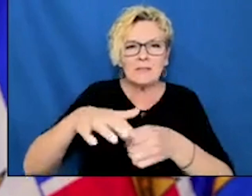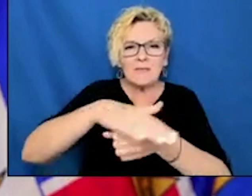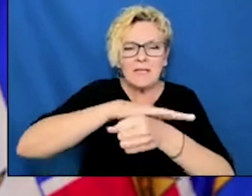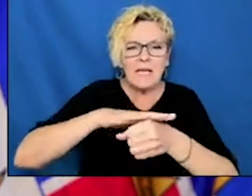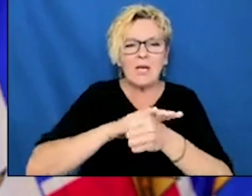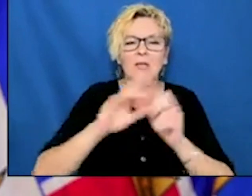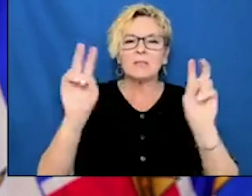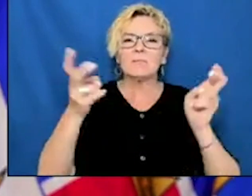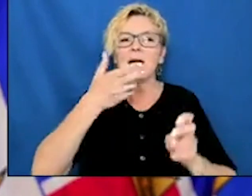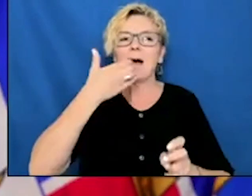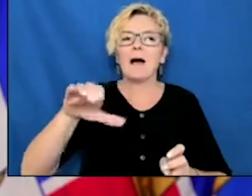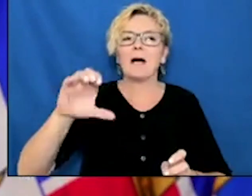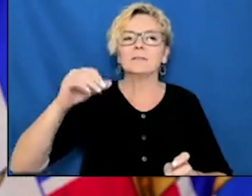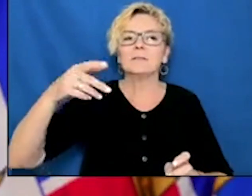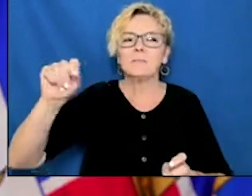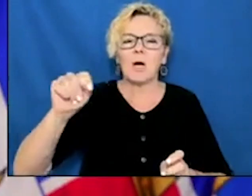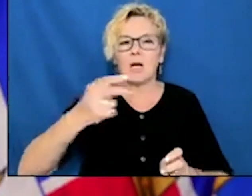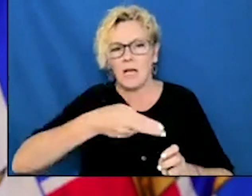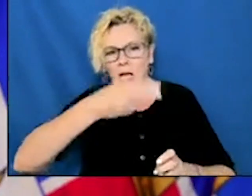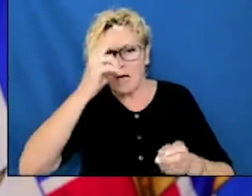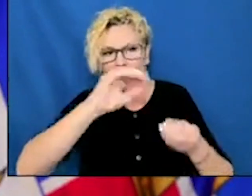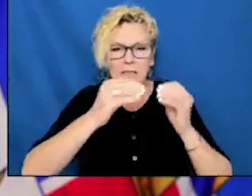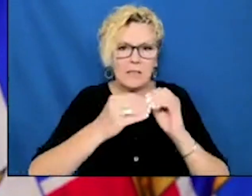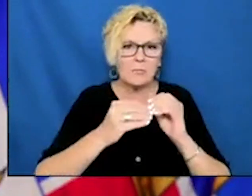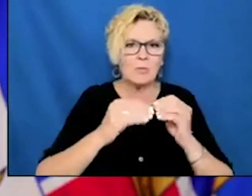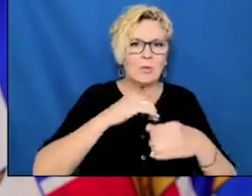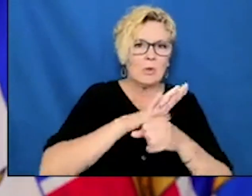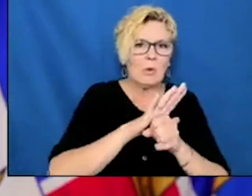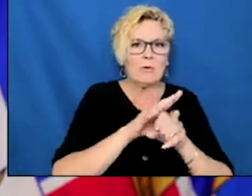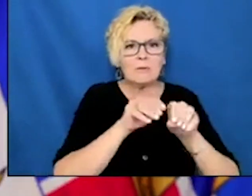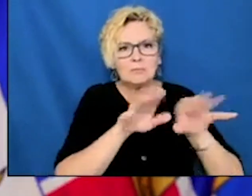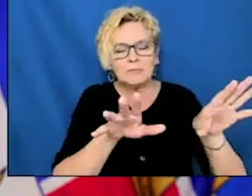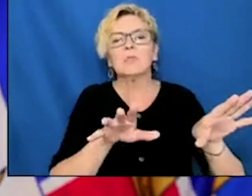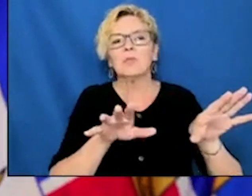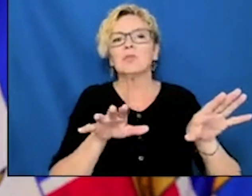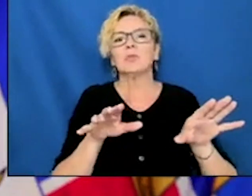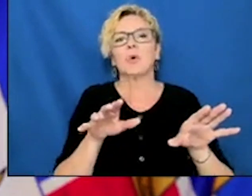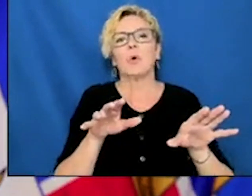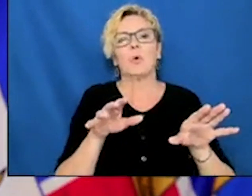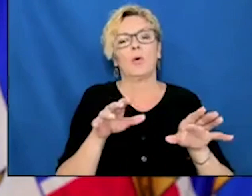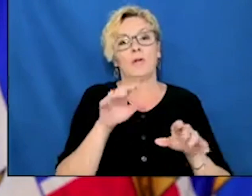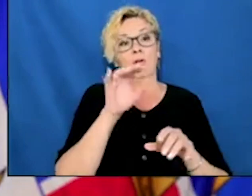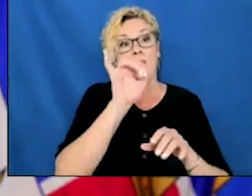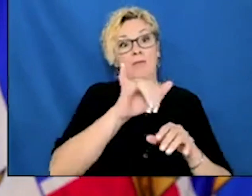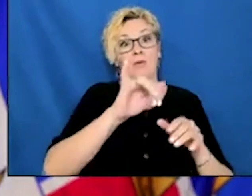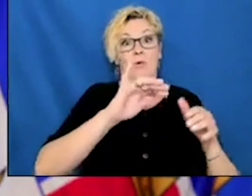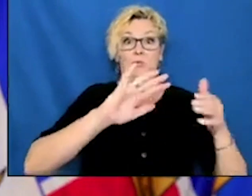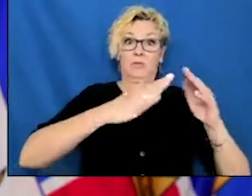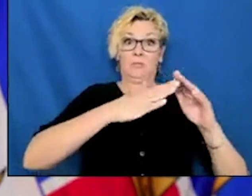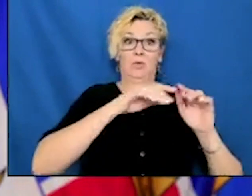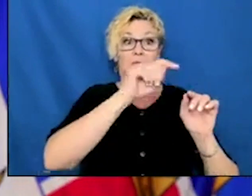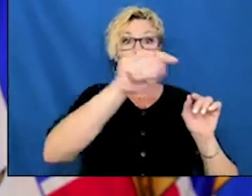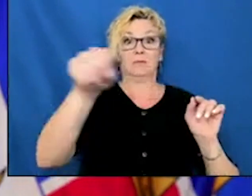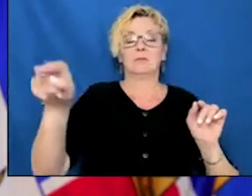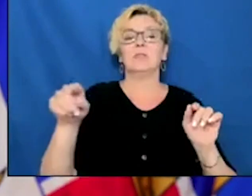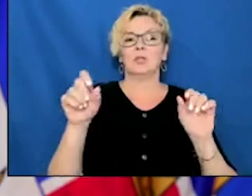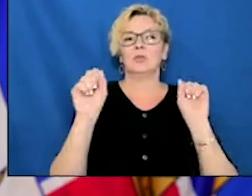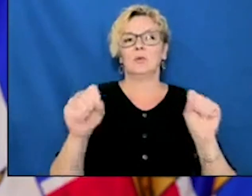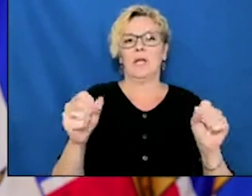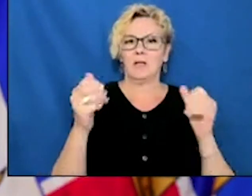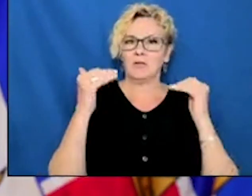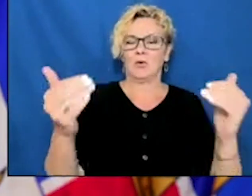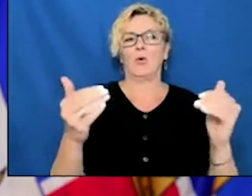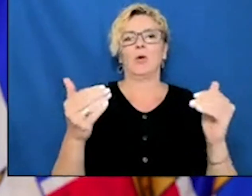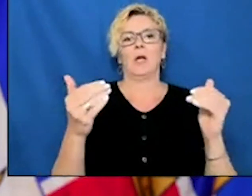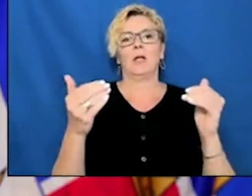CHSAs, can book their vaccine starting later today. Text and email alerts will be going to everyone who has registered.